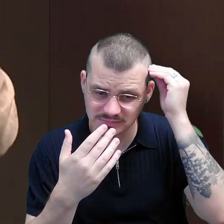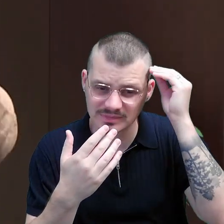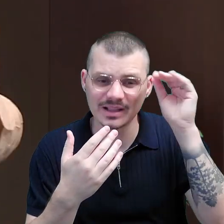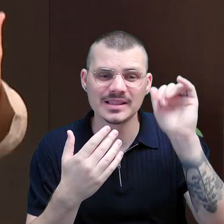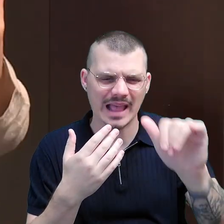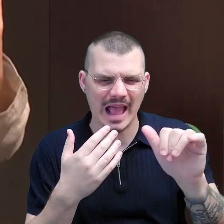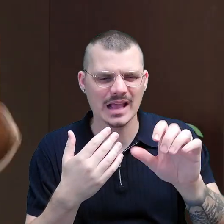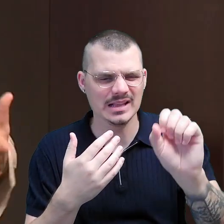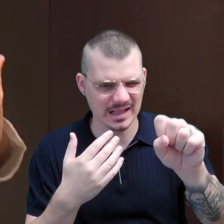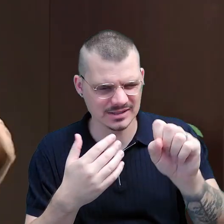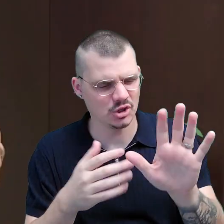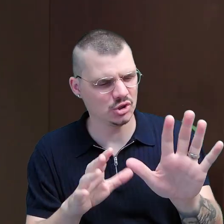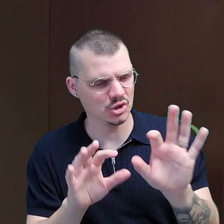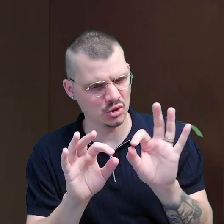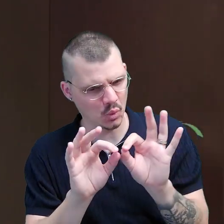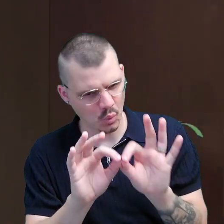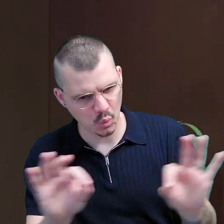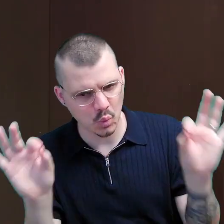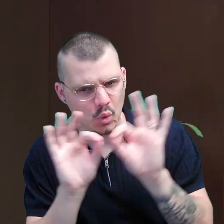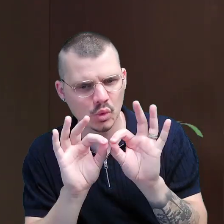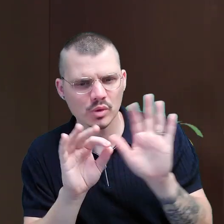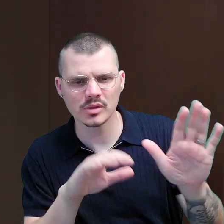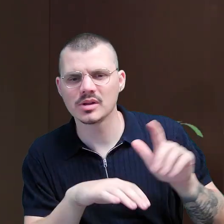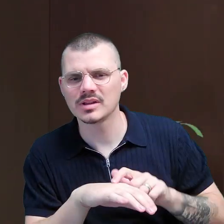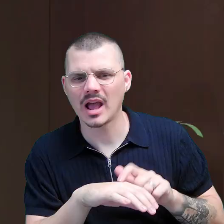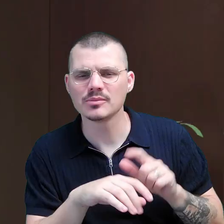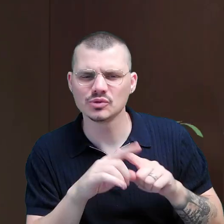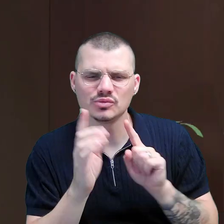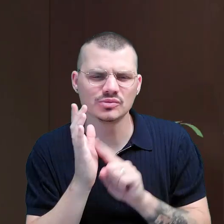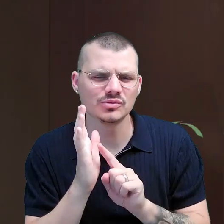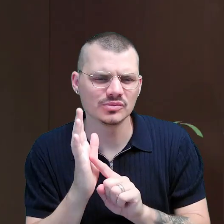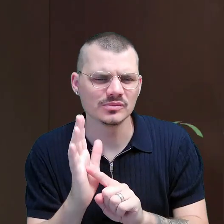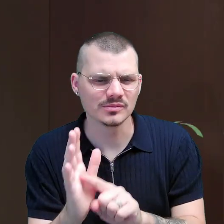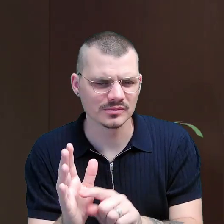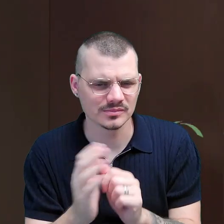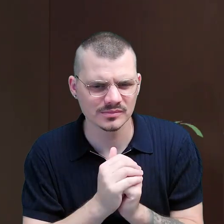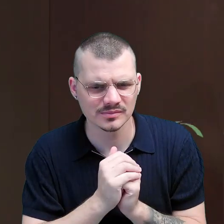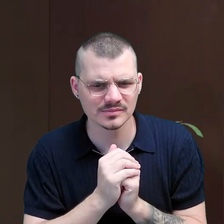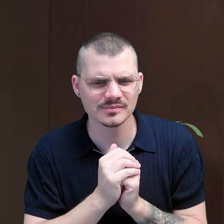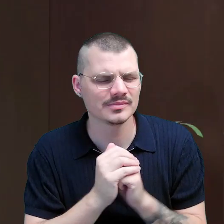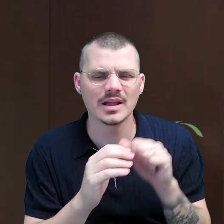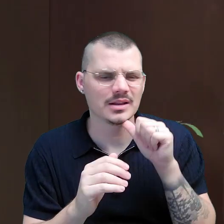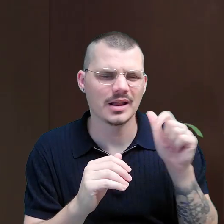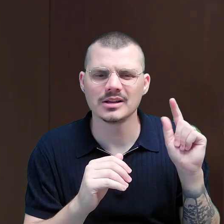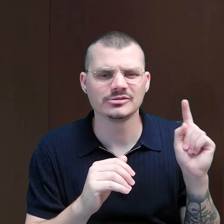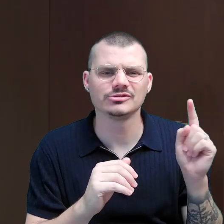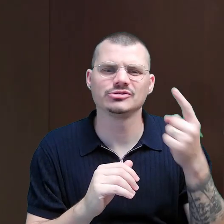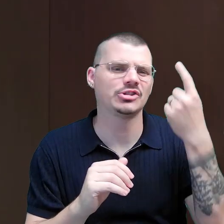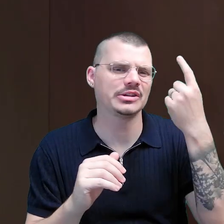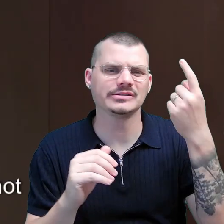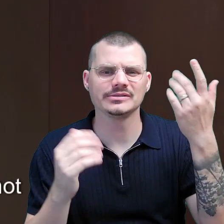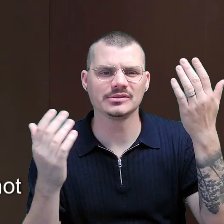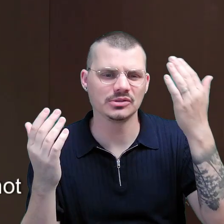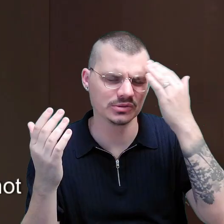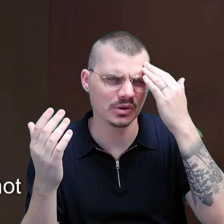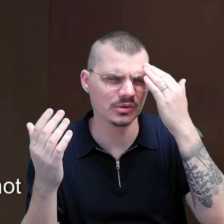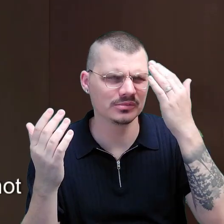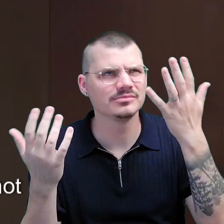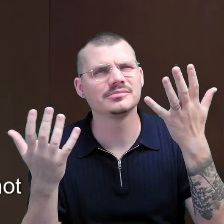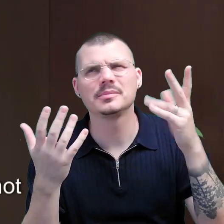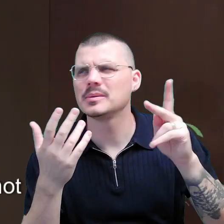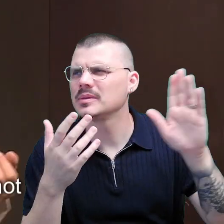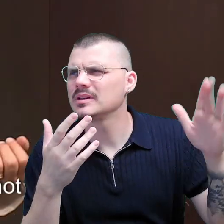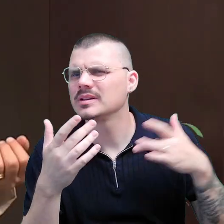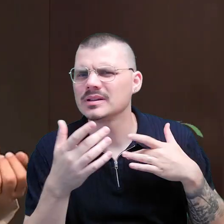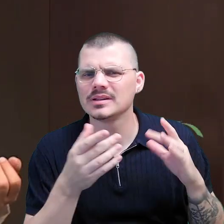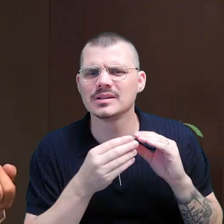is definitely worth the person's while to check it out. It's not just, oh, what do people